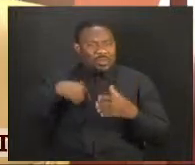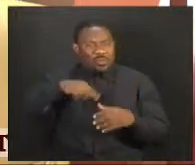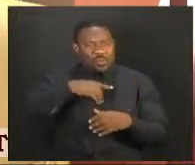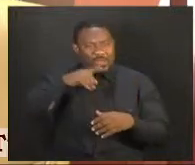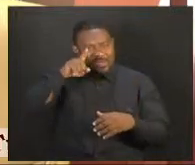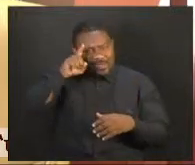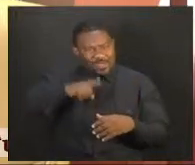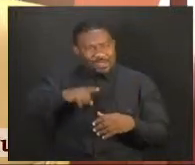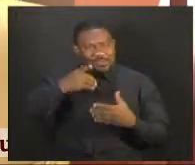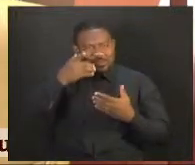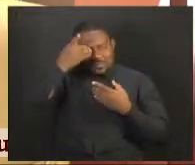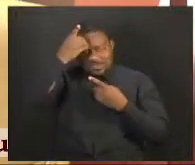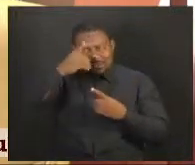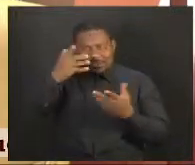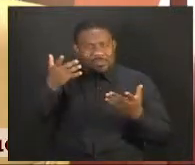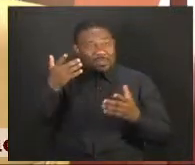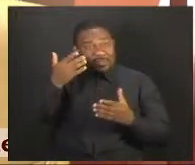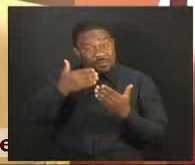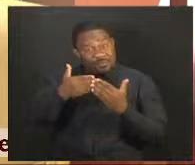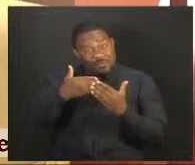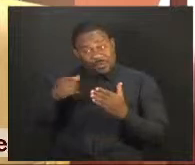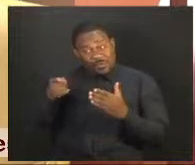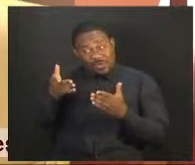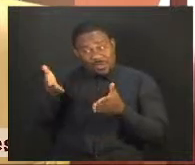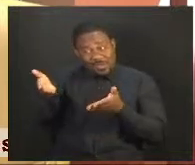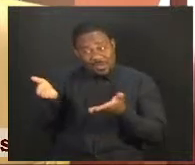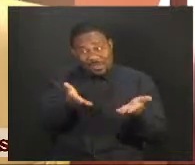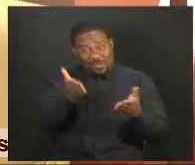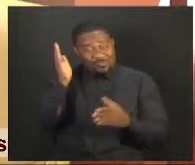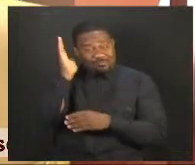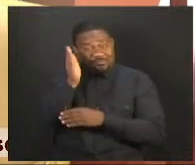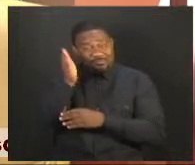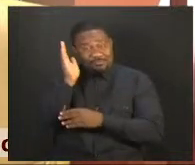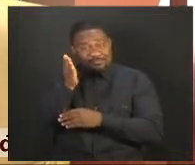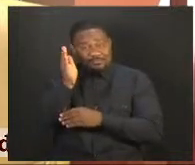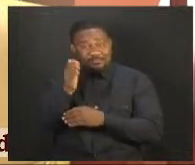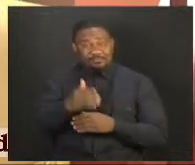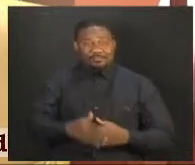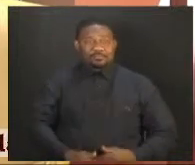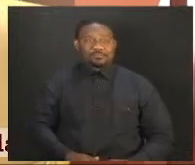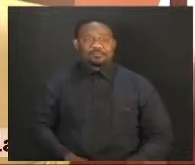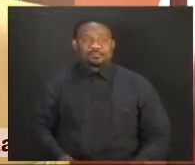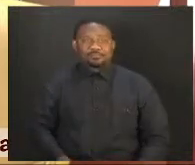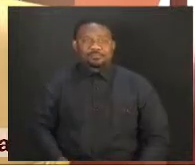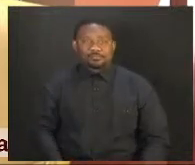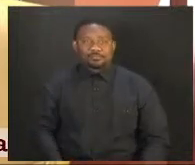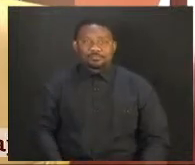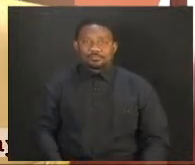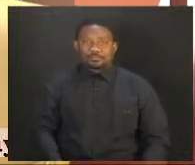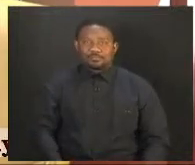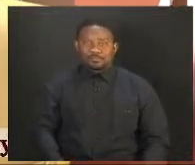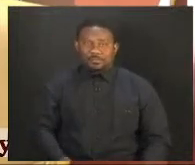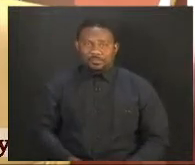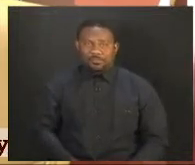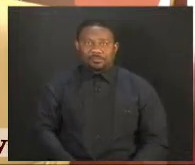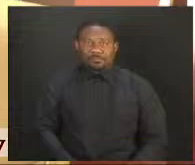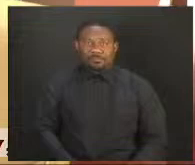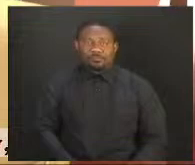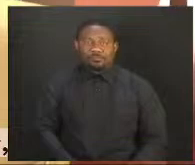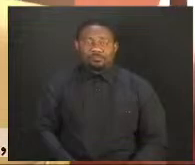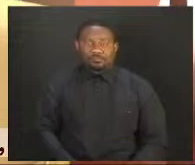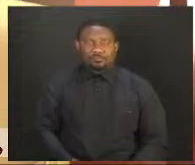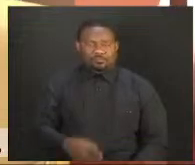form before he can present any statement. Mr. Speaker, that is my plea, that the House